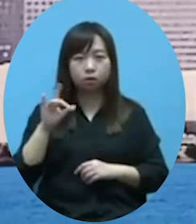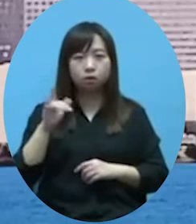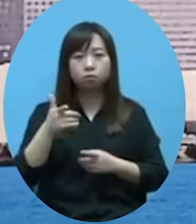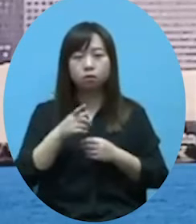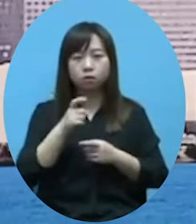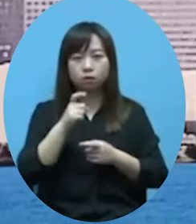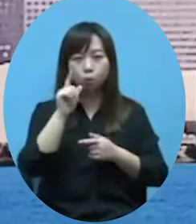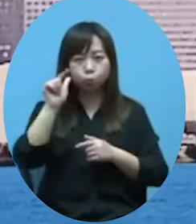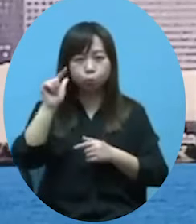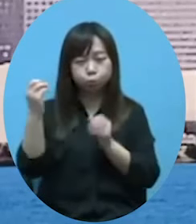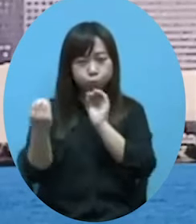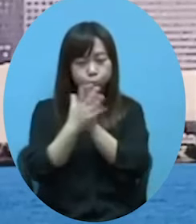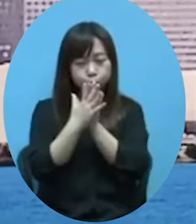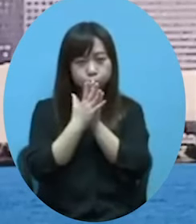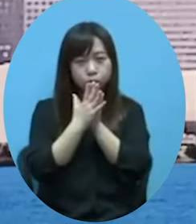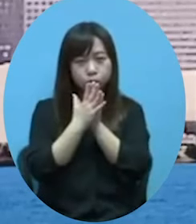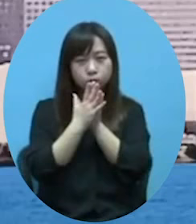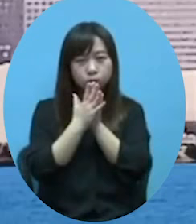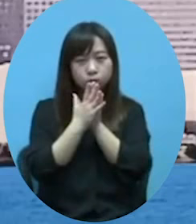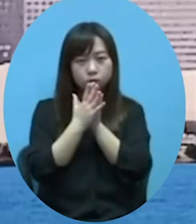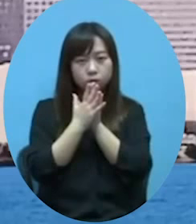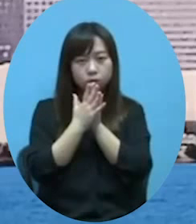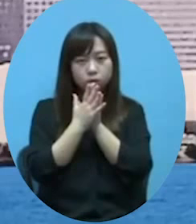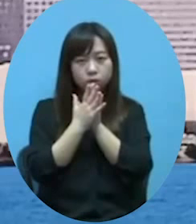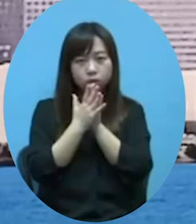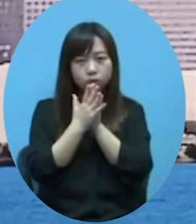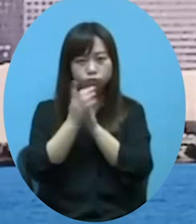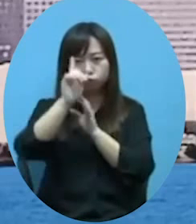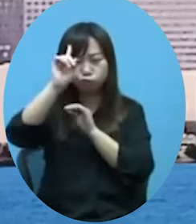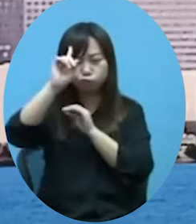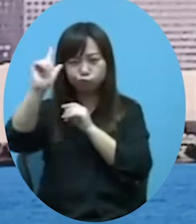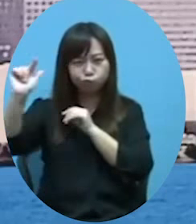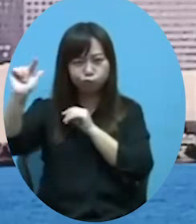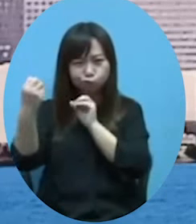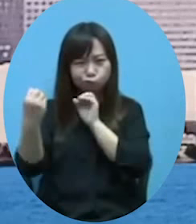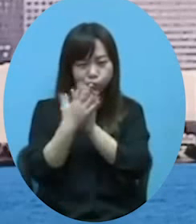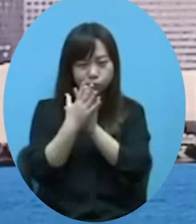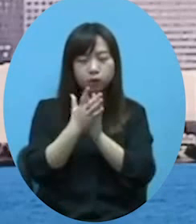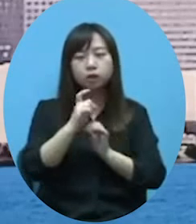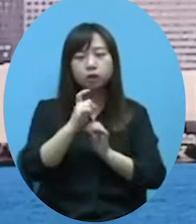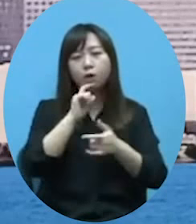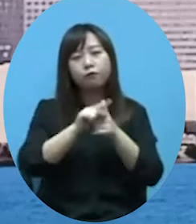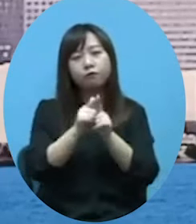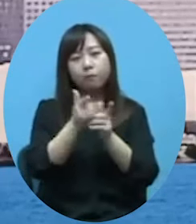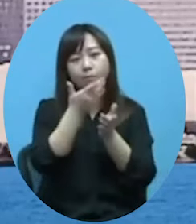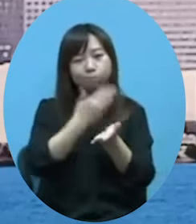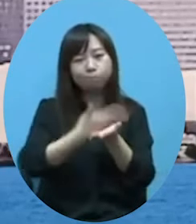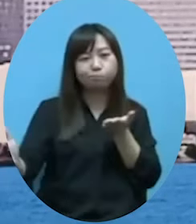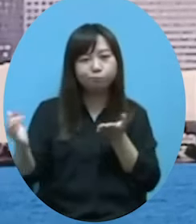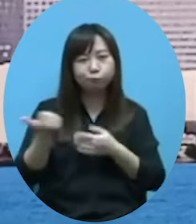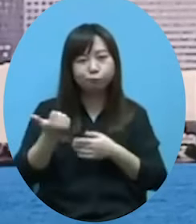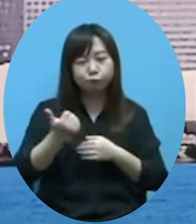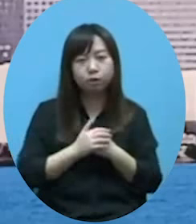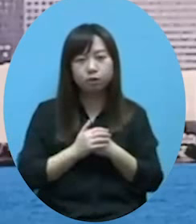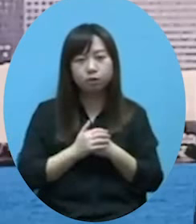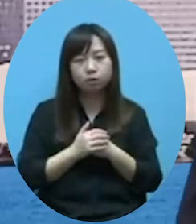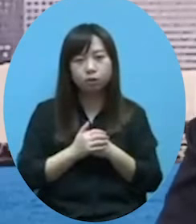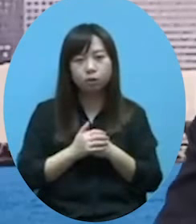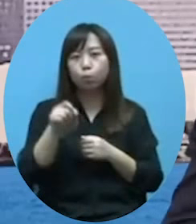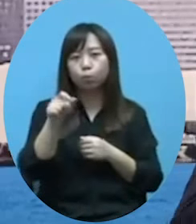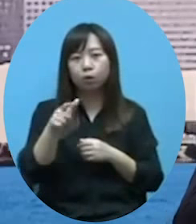should have a way to clean the virusesit would notstay for that long